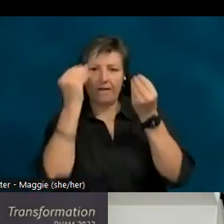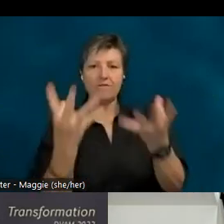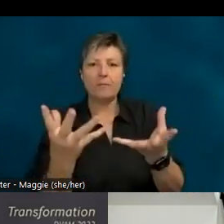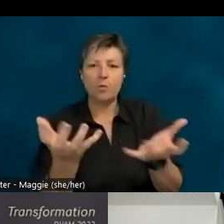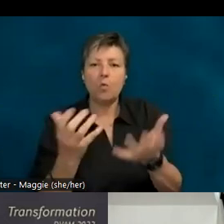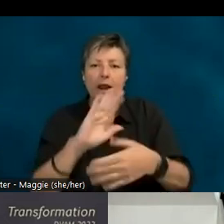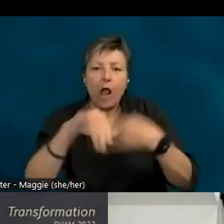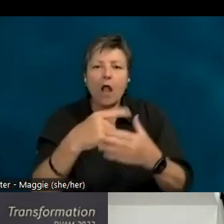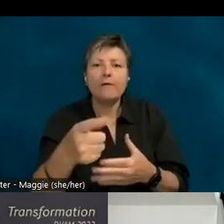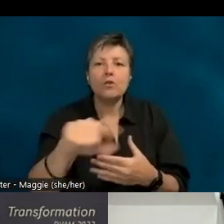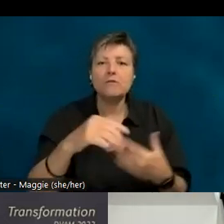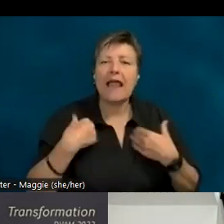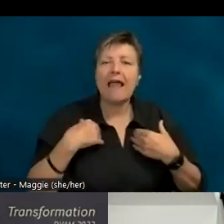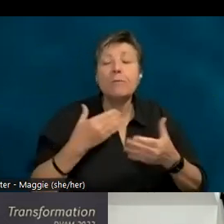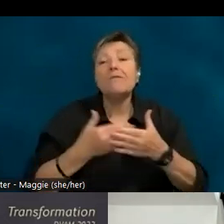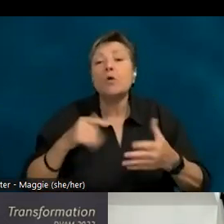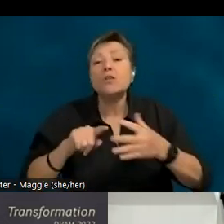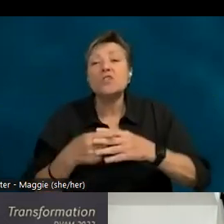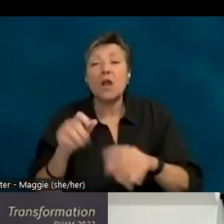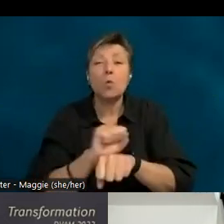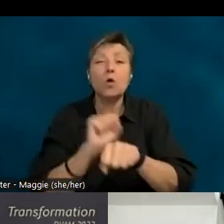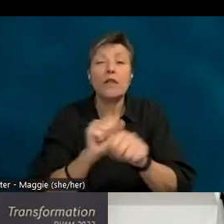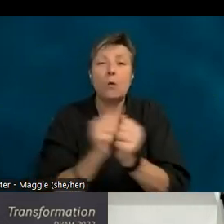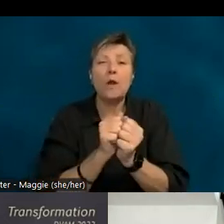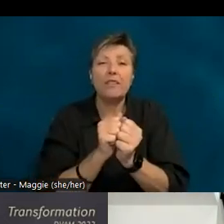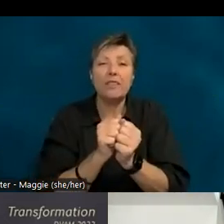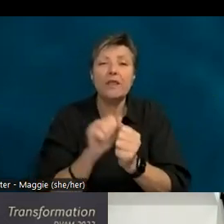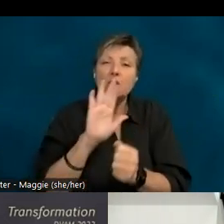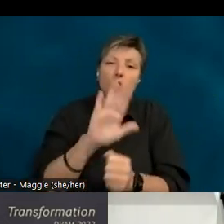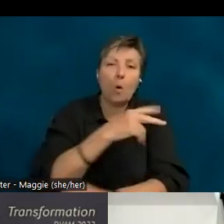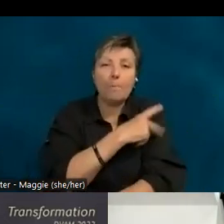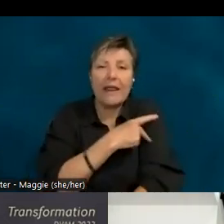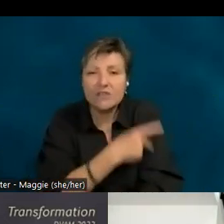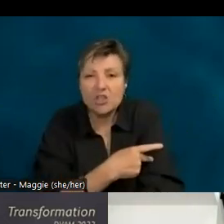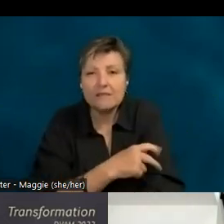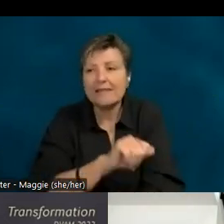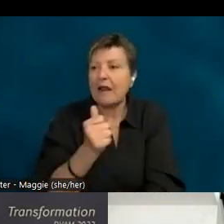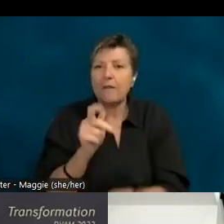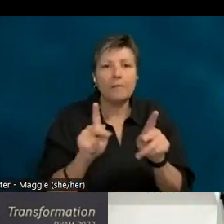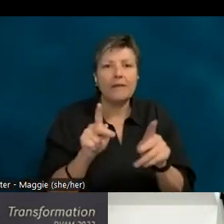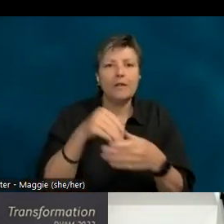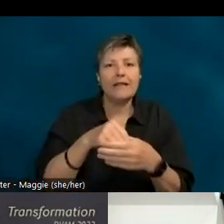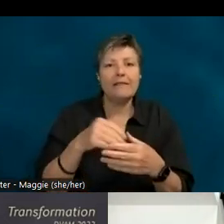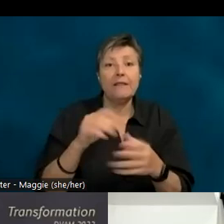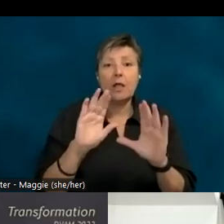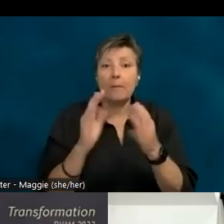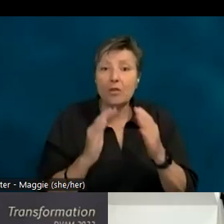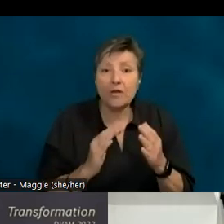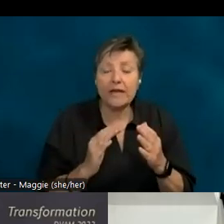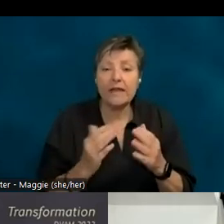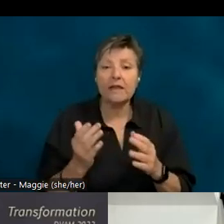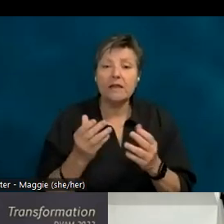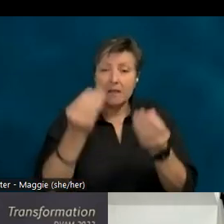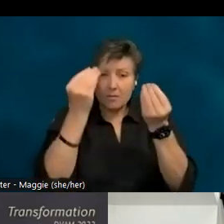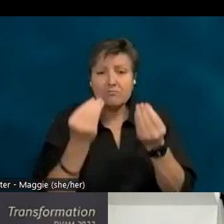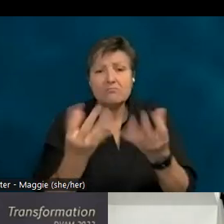have before you go into the field and work with, your patients and other folks in the community. Give them, general